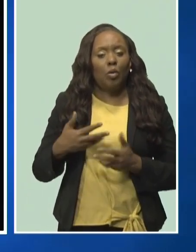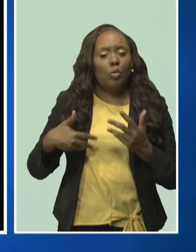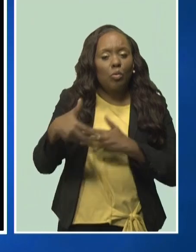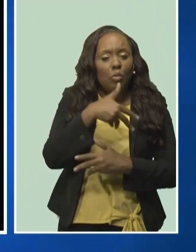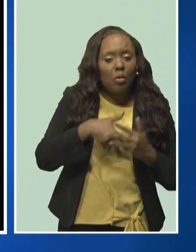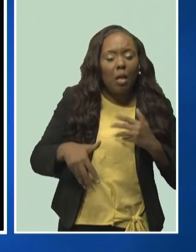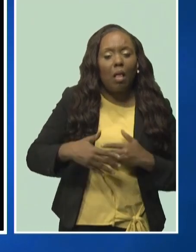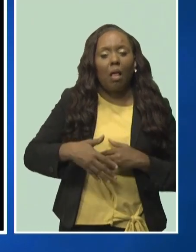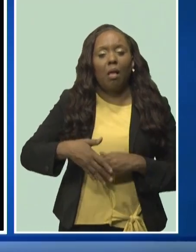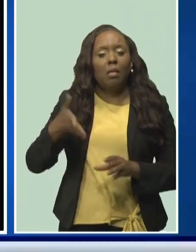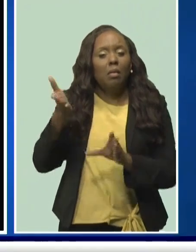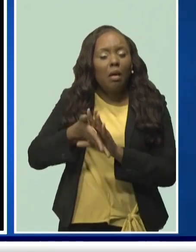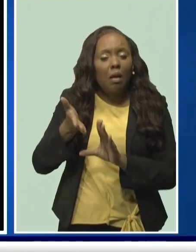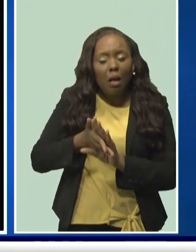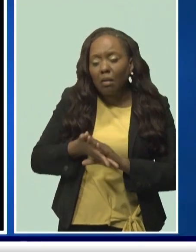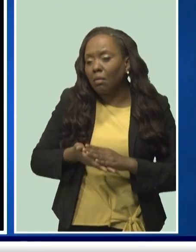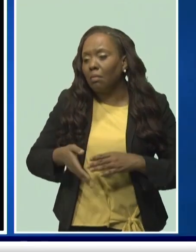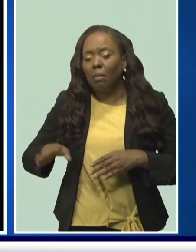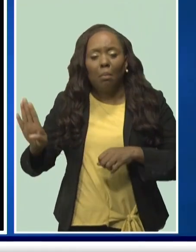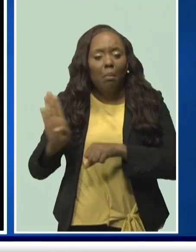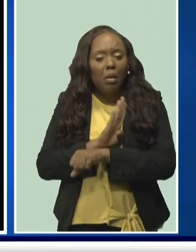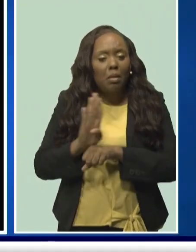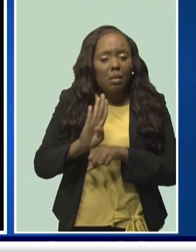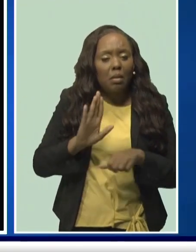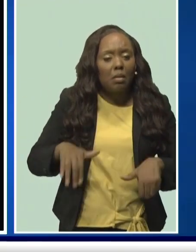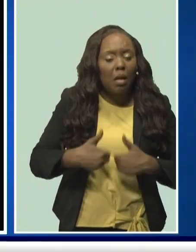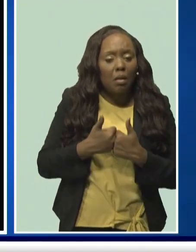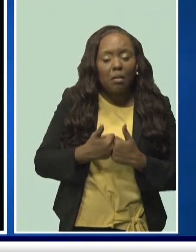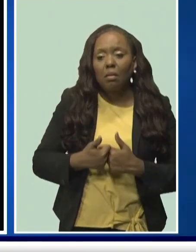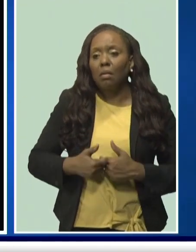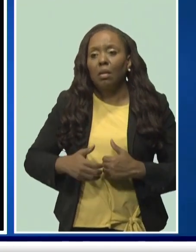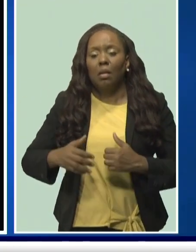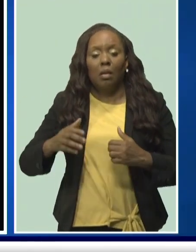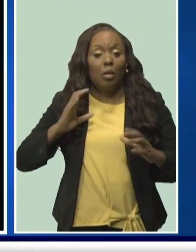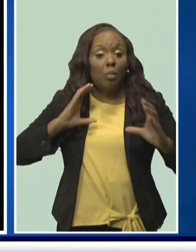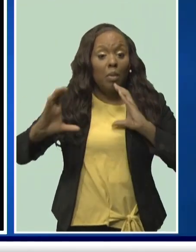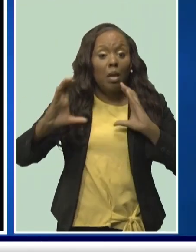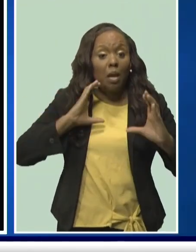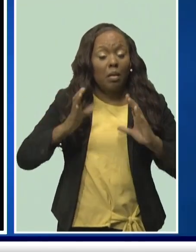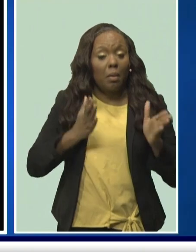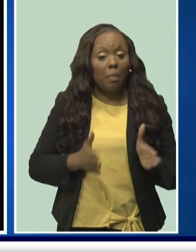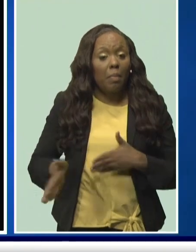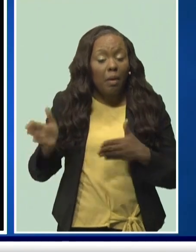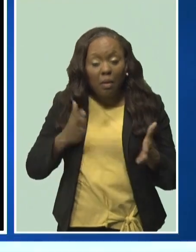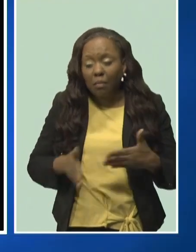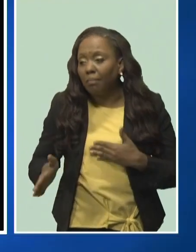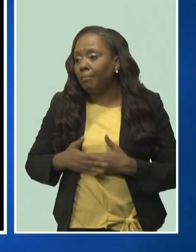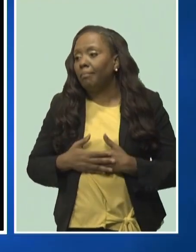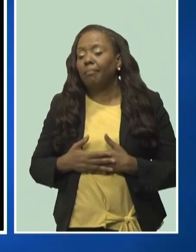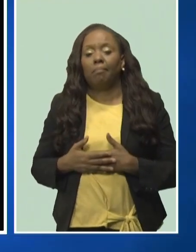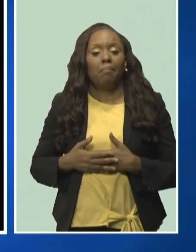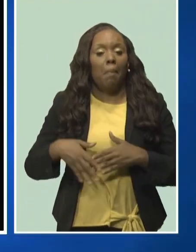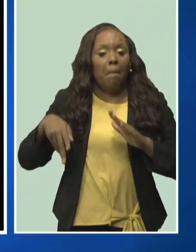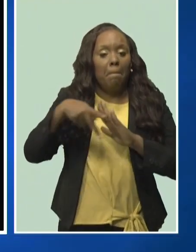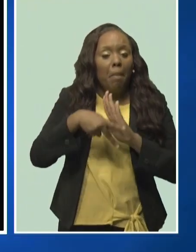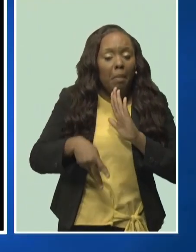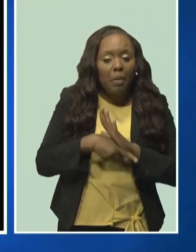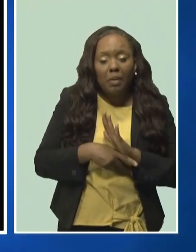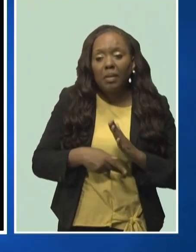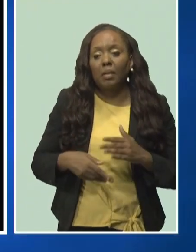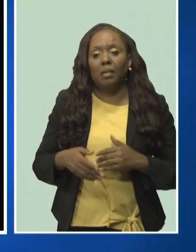political and business-related challenges, and from communication strategies to policy and governance